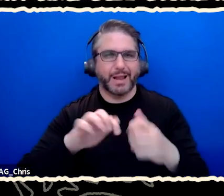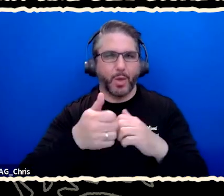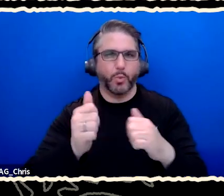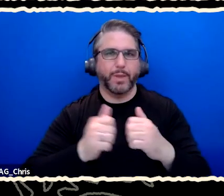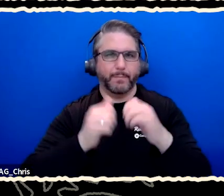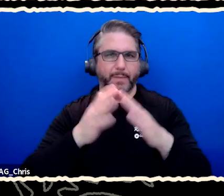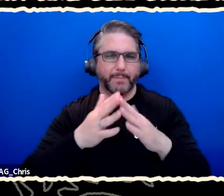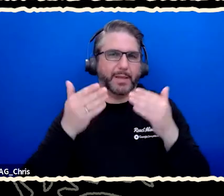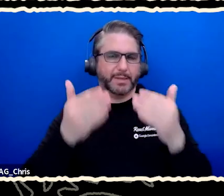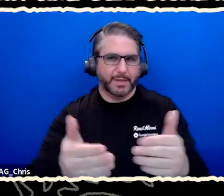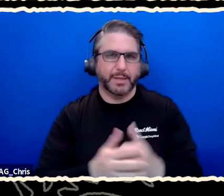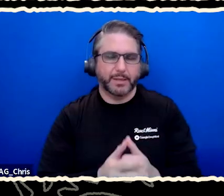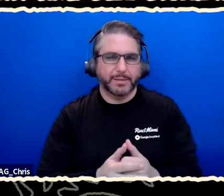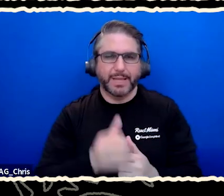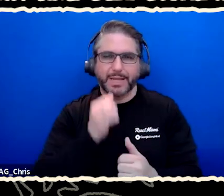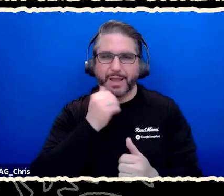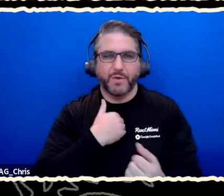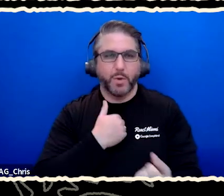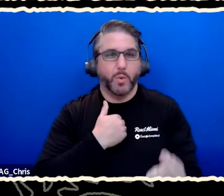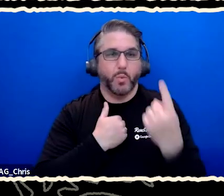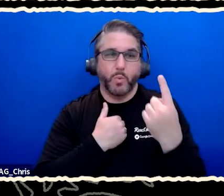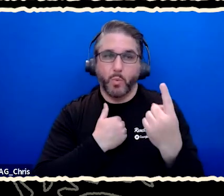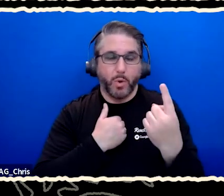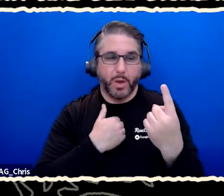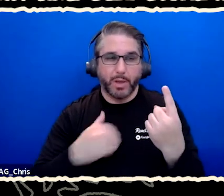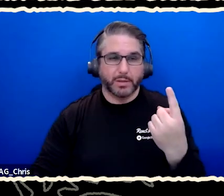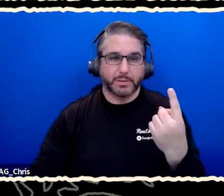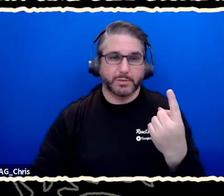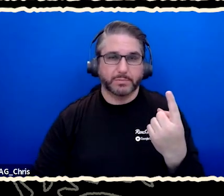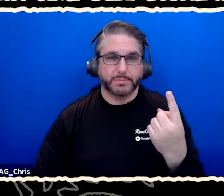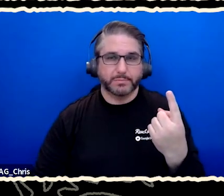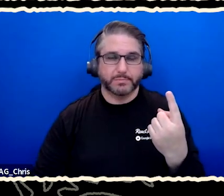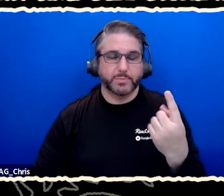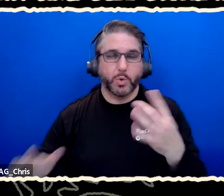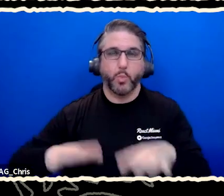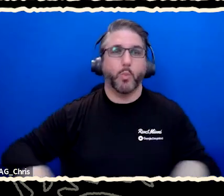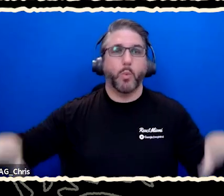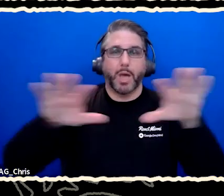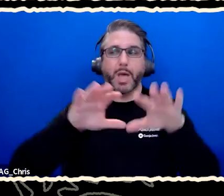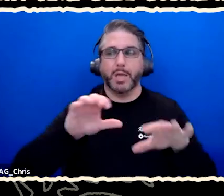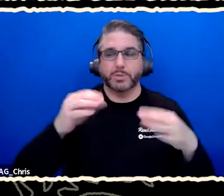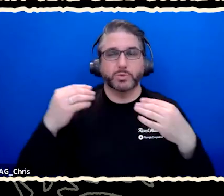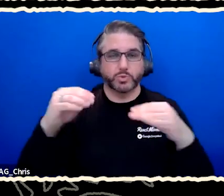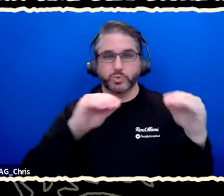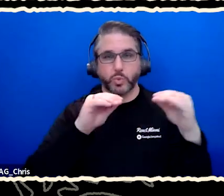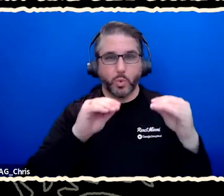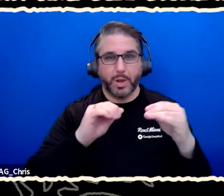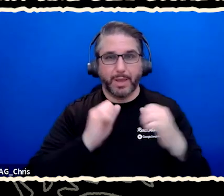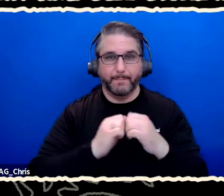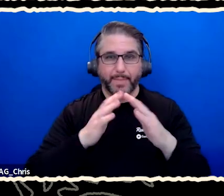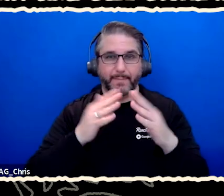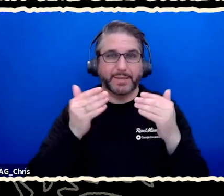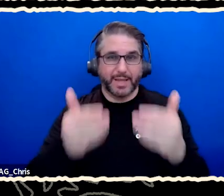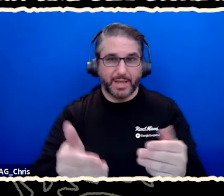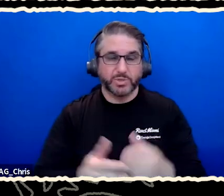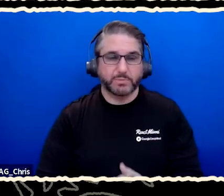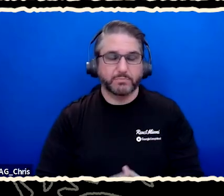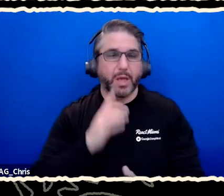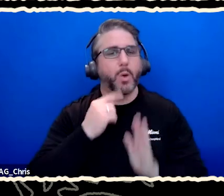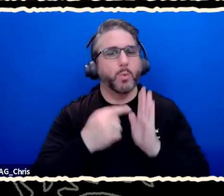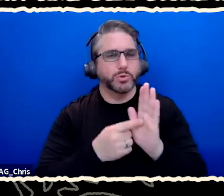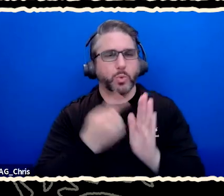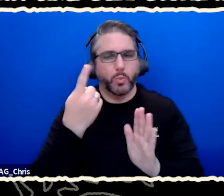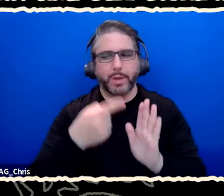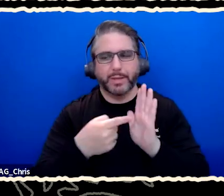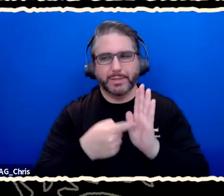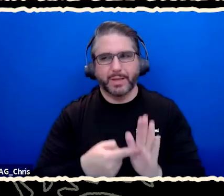there's no one canonical store implementation. I'll show you an example of what we